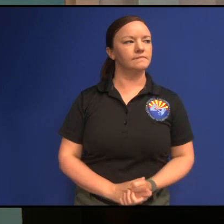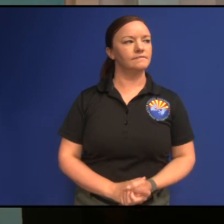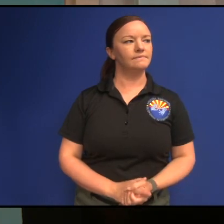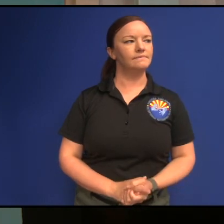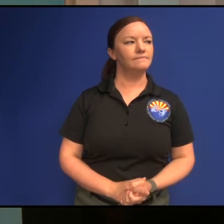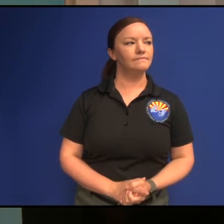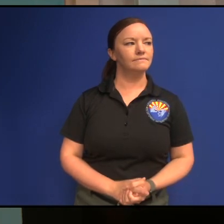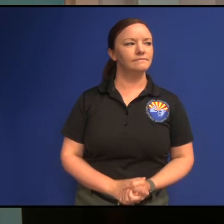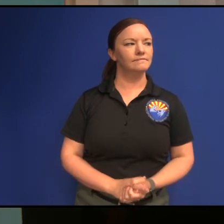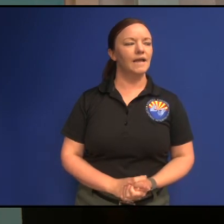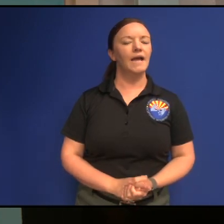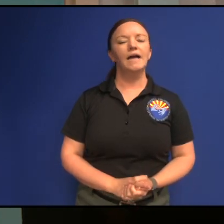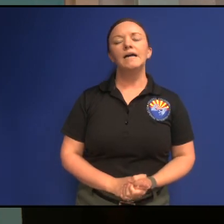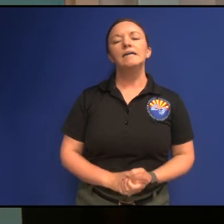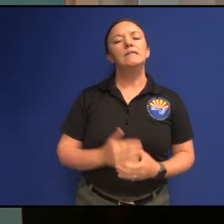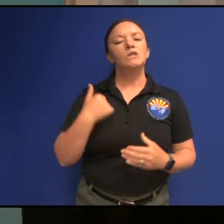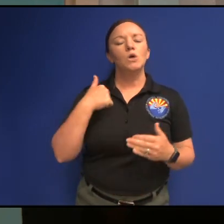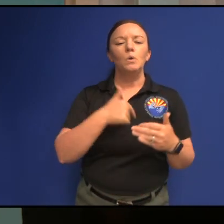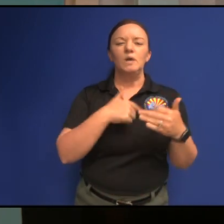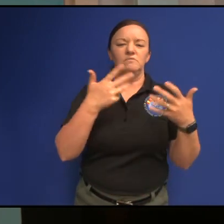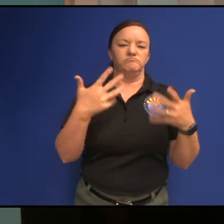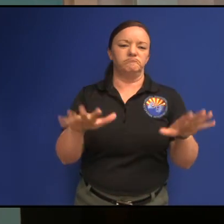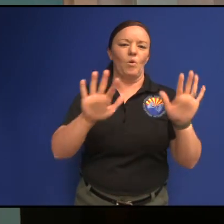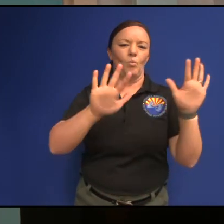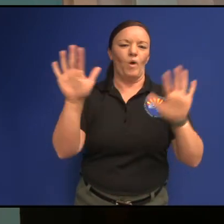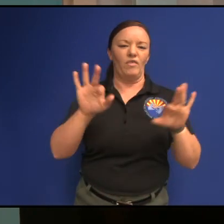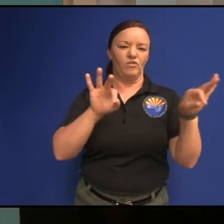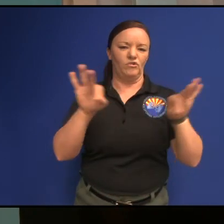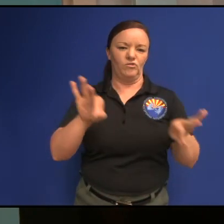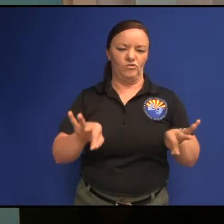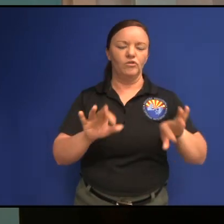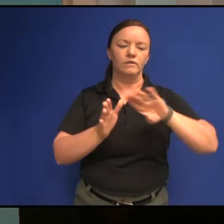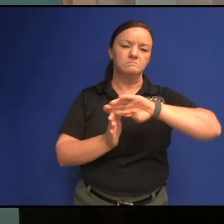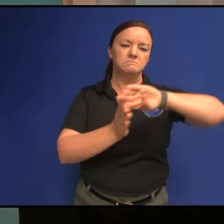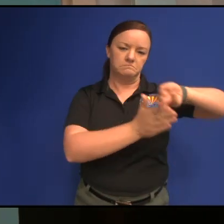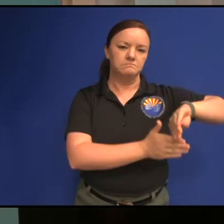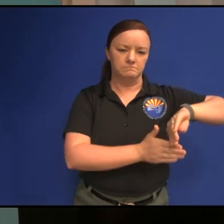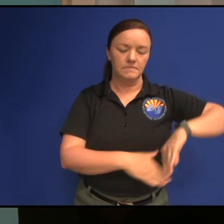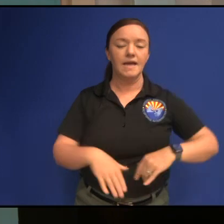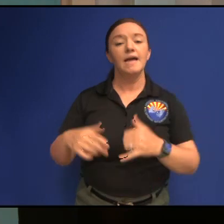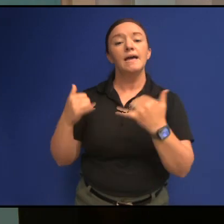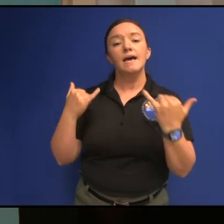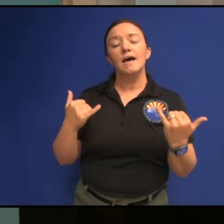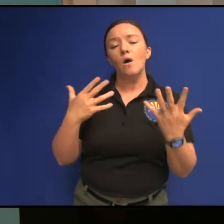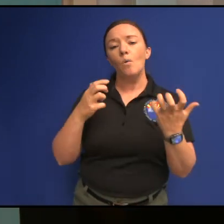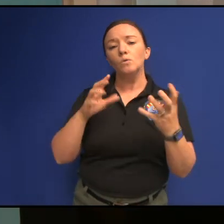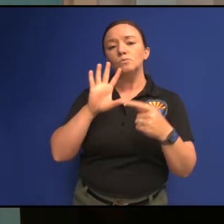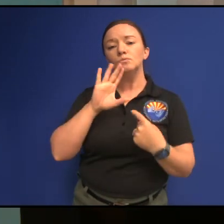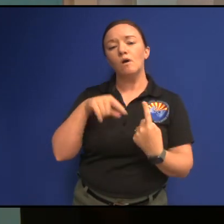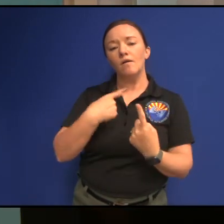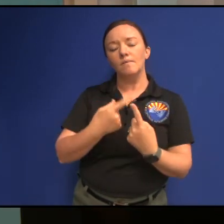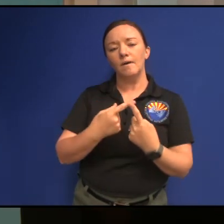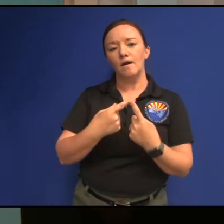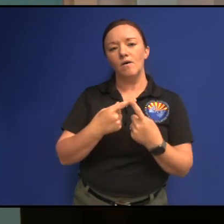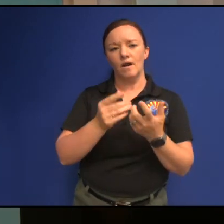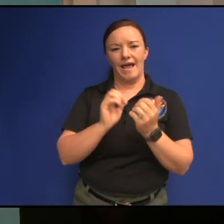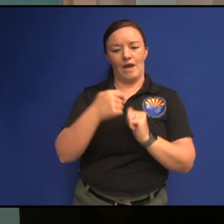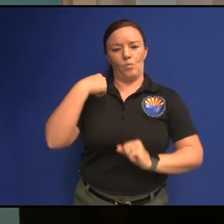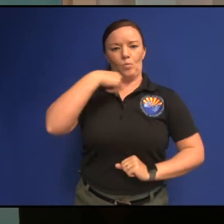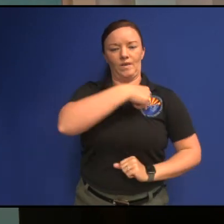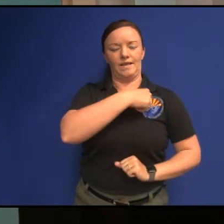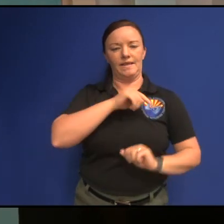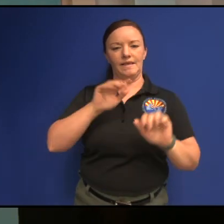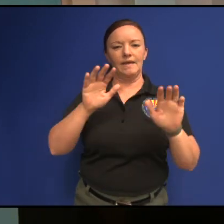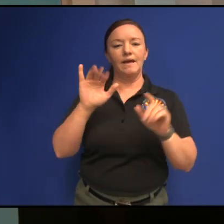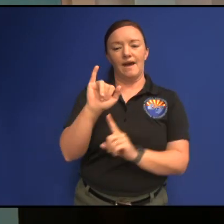And this is getting out of the weather. We kind of completed that section where we're talking about the weather. Now let's talk about how us